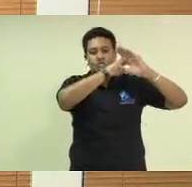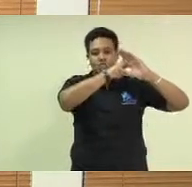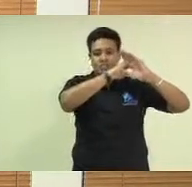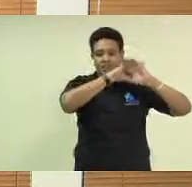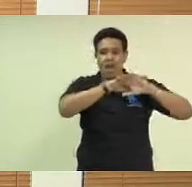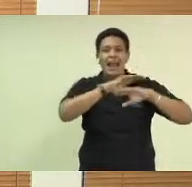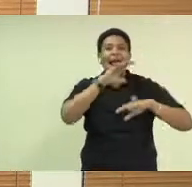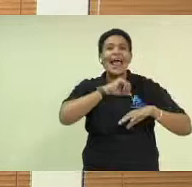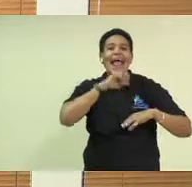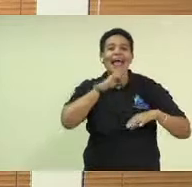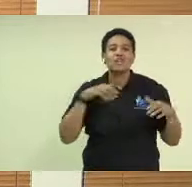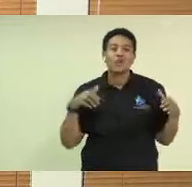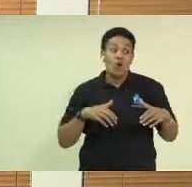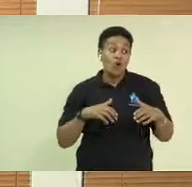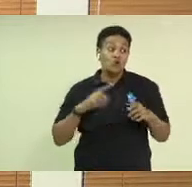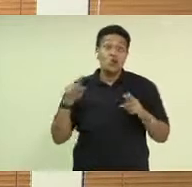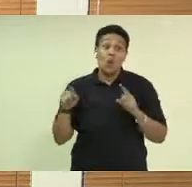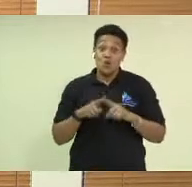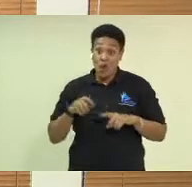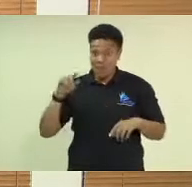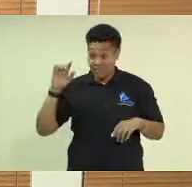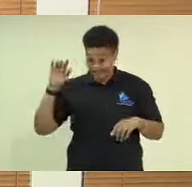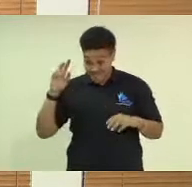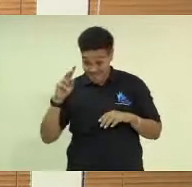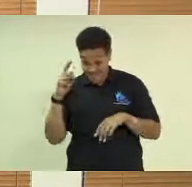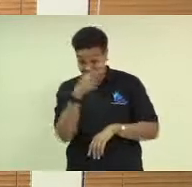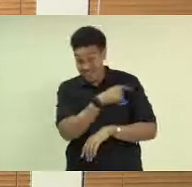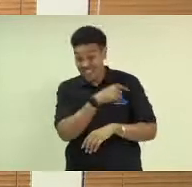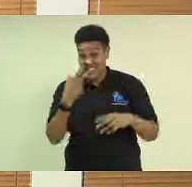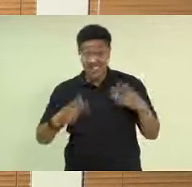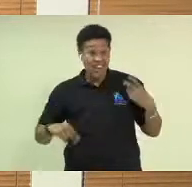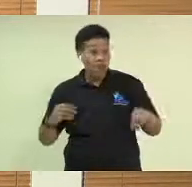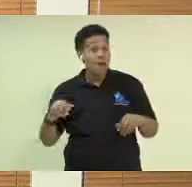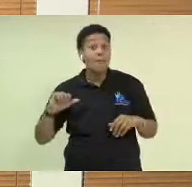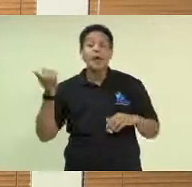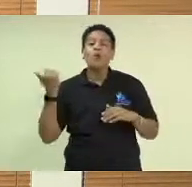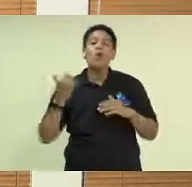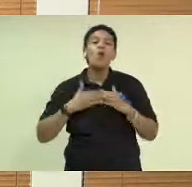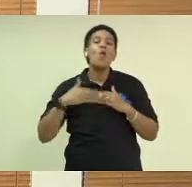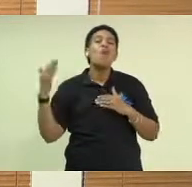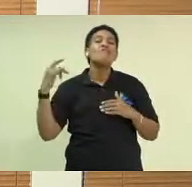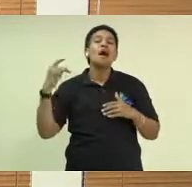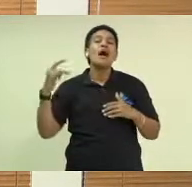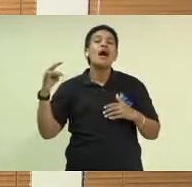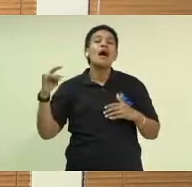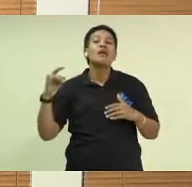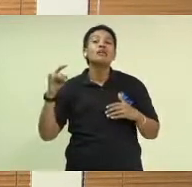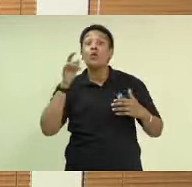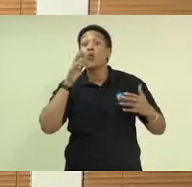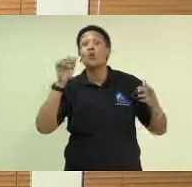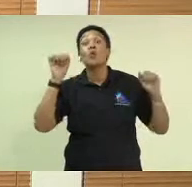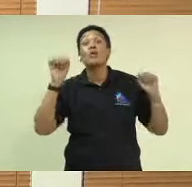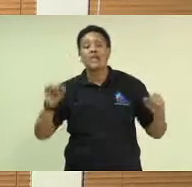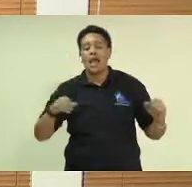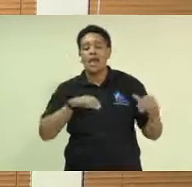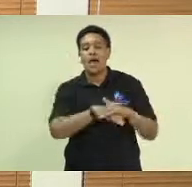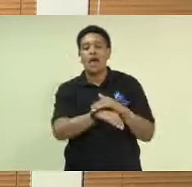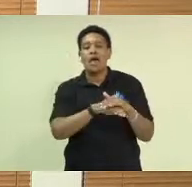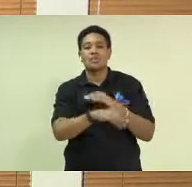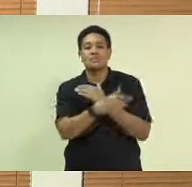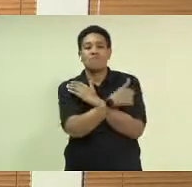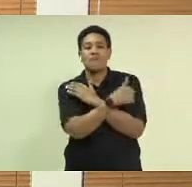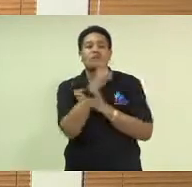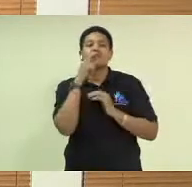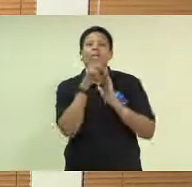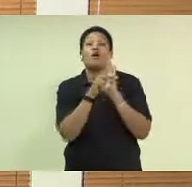on age cohorts. So anyone, in this instance over 18, who can access. The